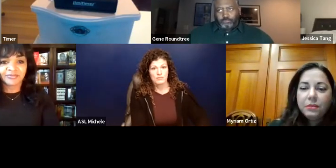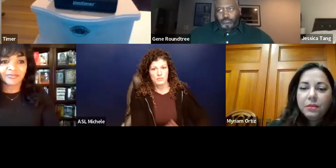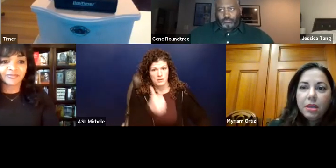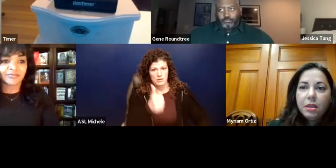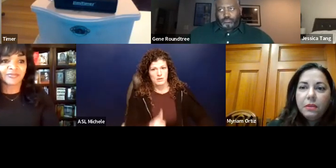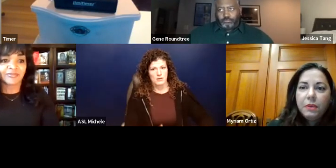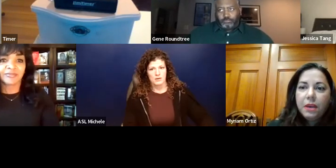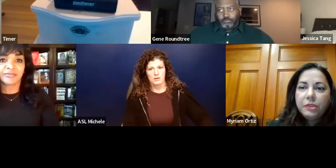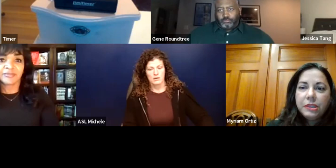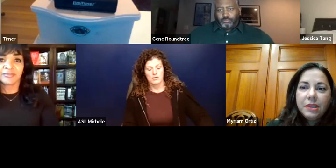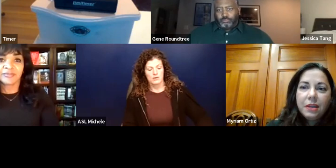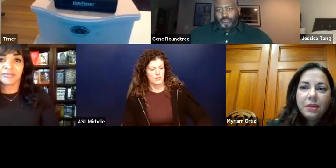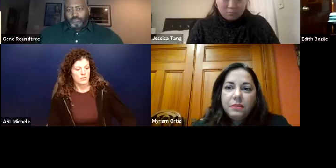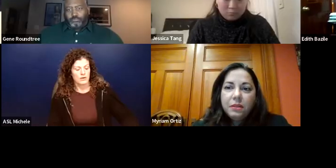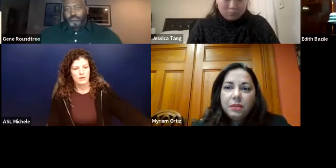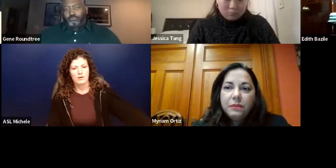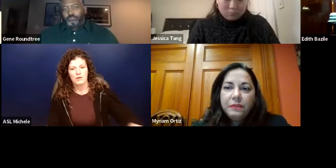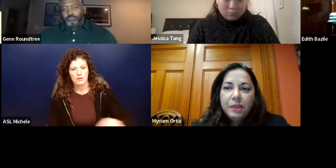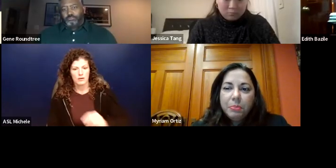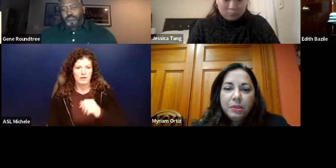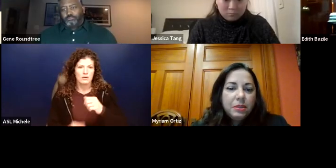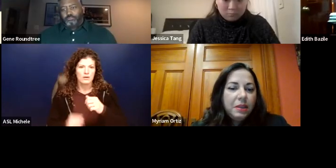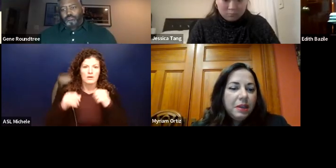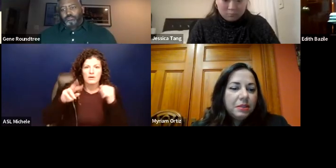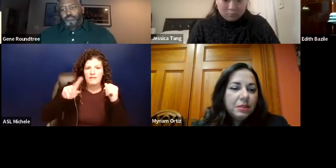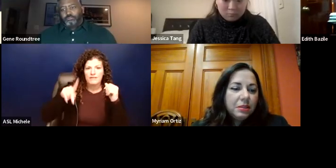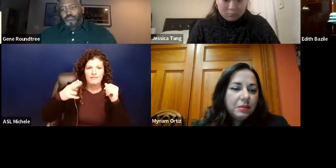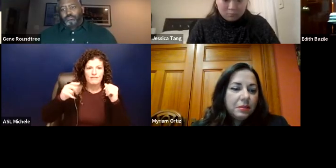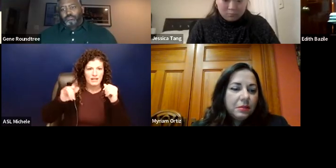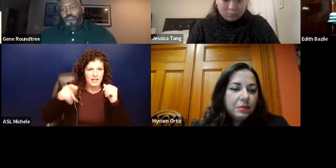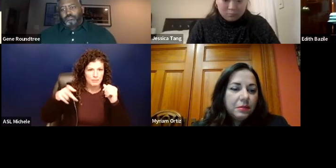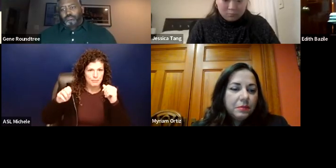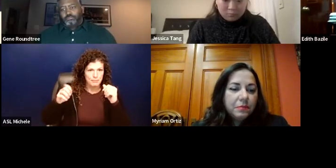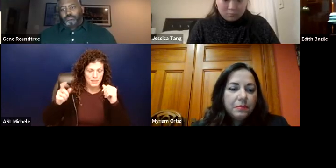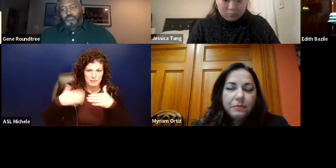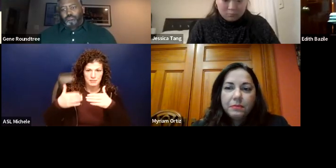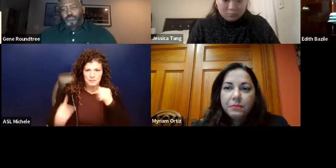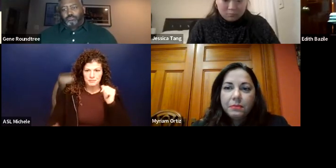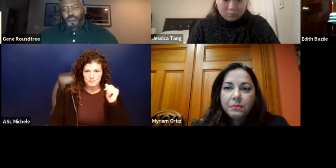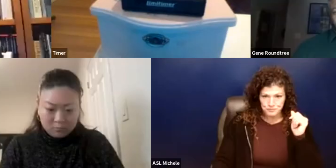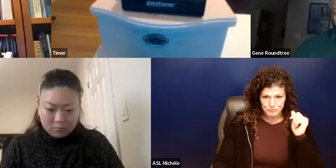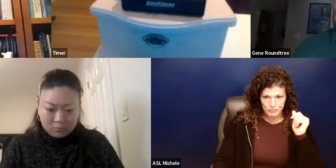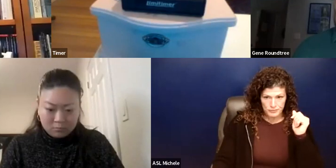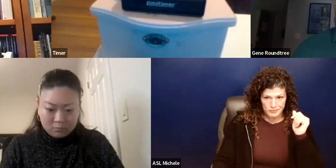Thank you. We have Jessica Philippe next.